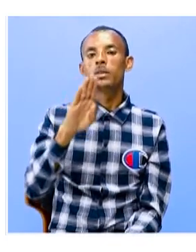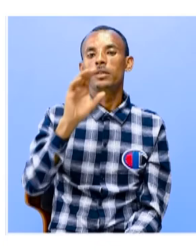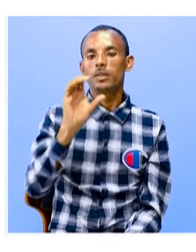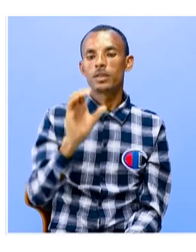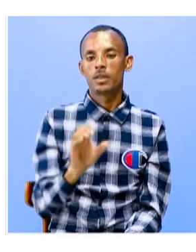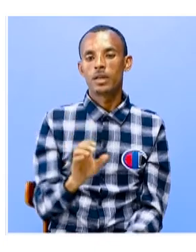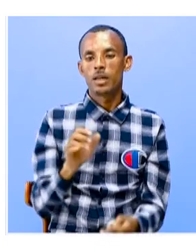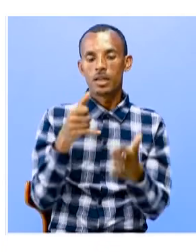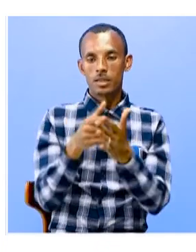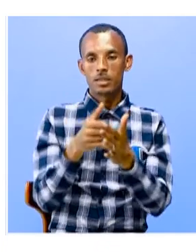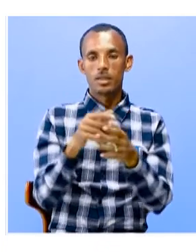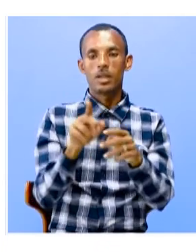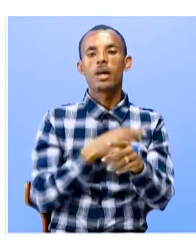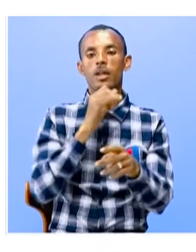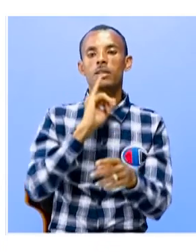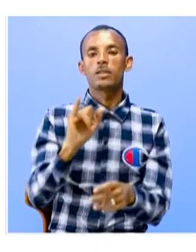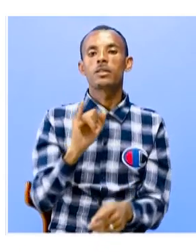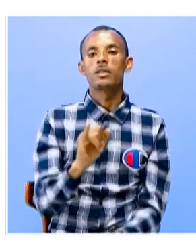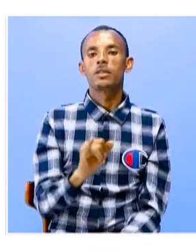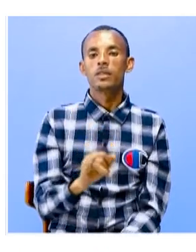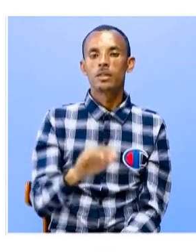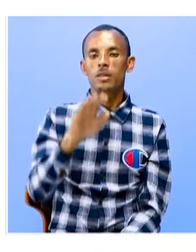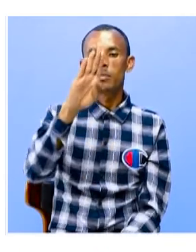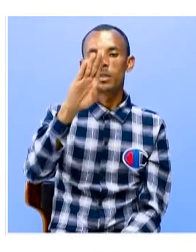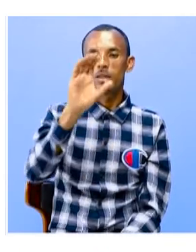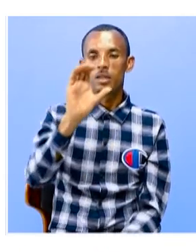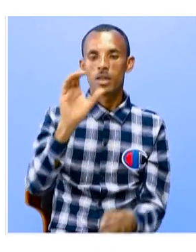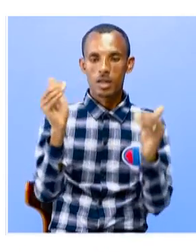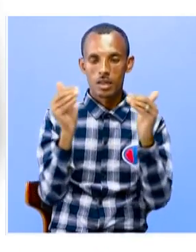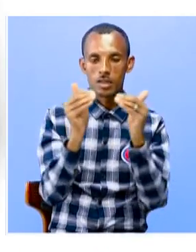length of BC is equal to